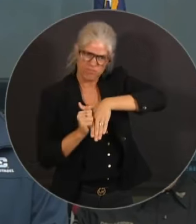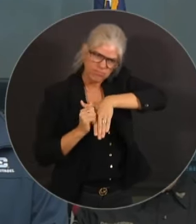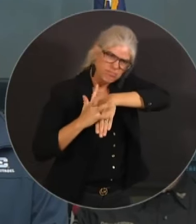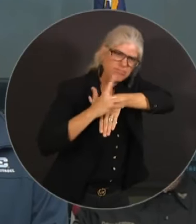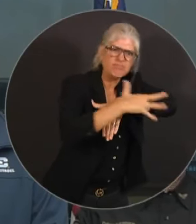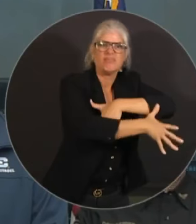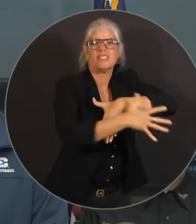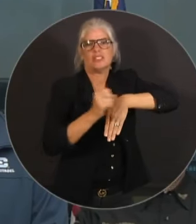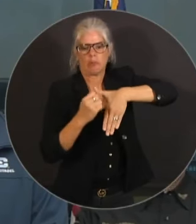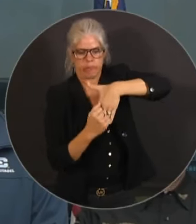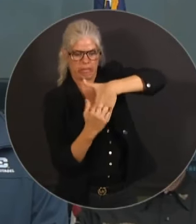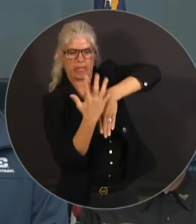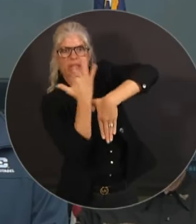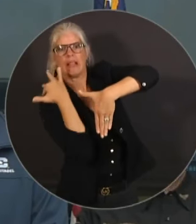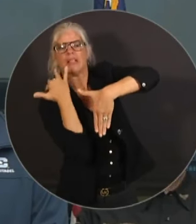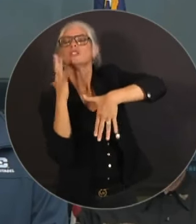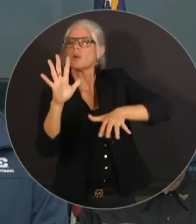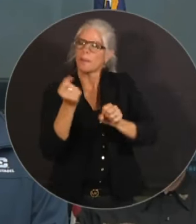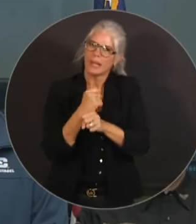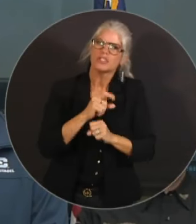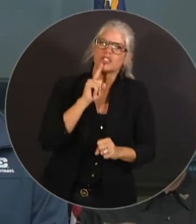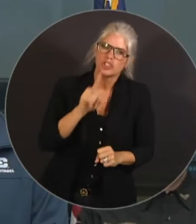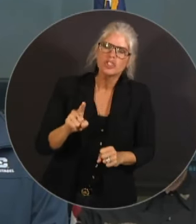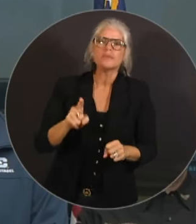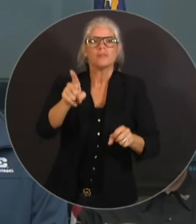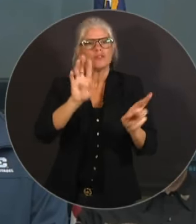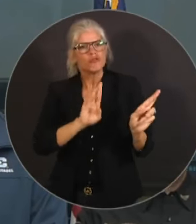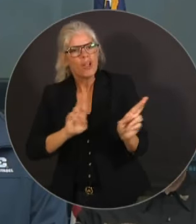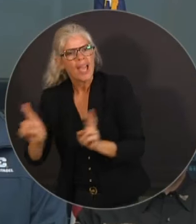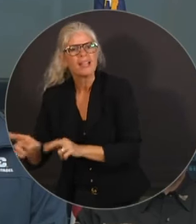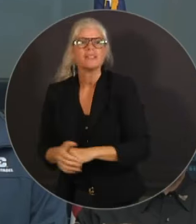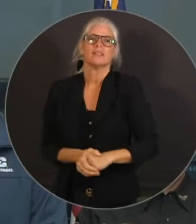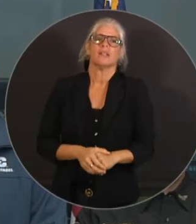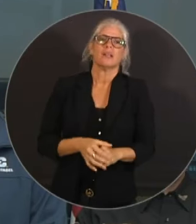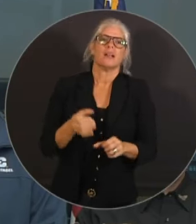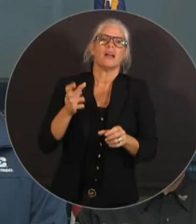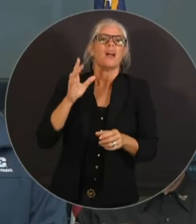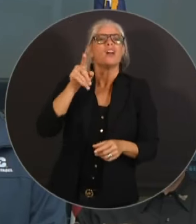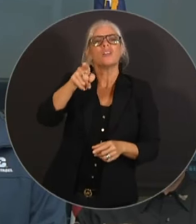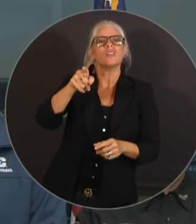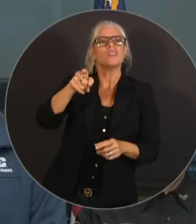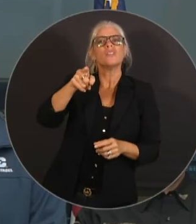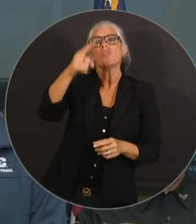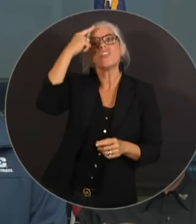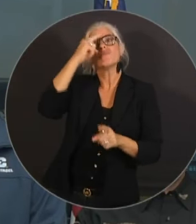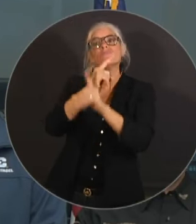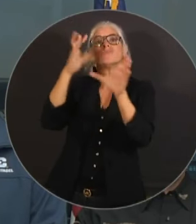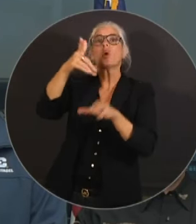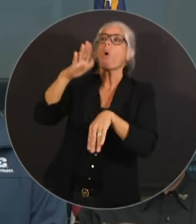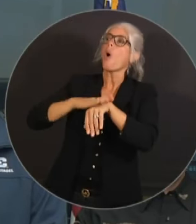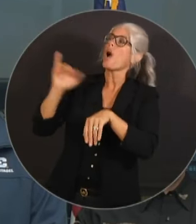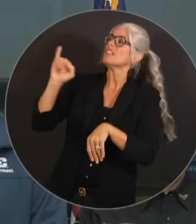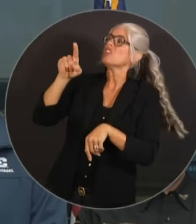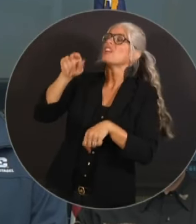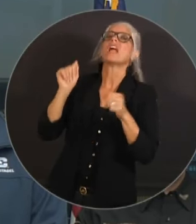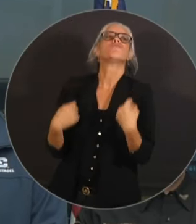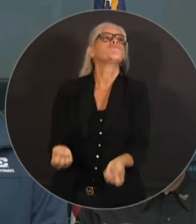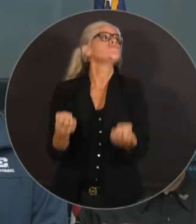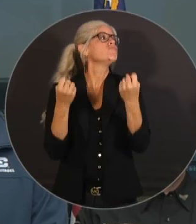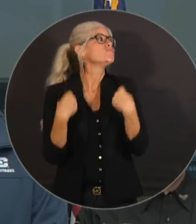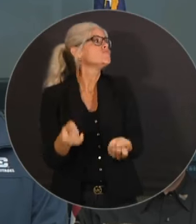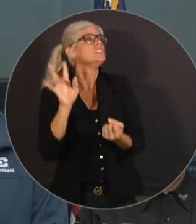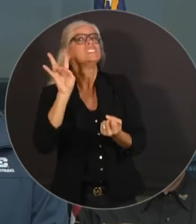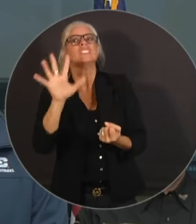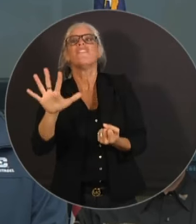So just be prepared for that. Be prepared that you're not going to be able to go 75 miles an hour to get out of Dodge on the interstates right